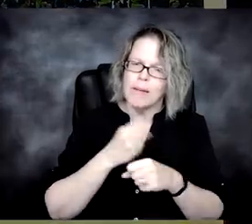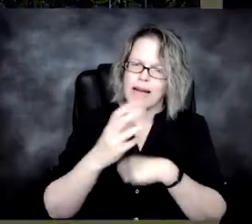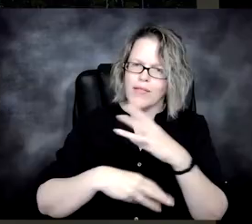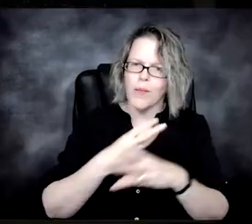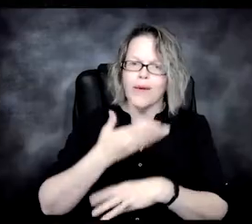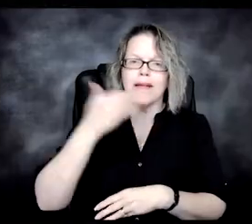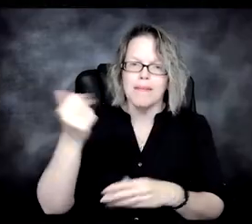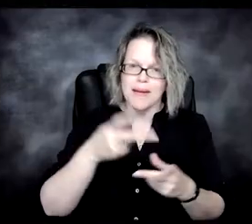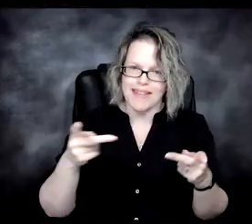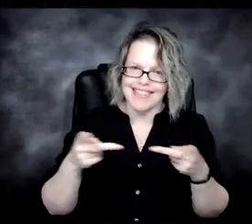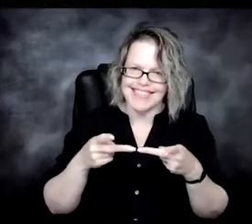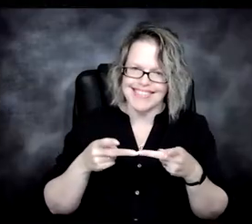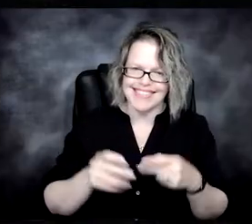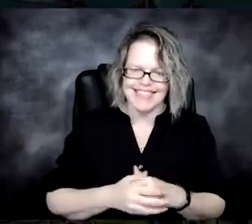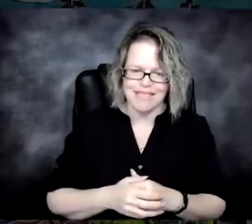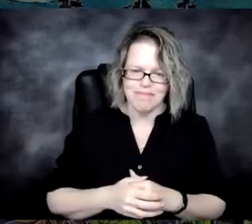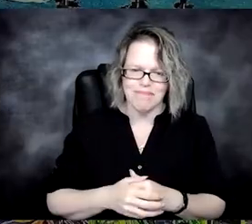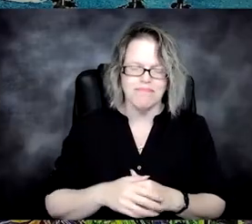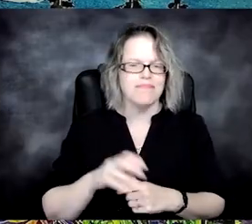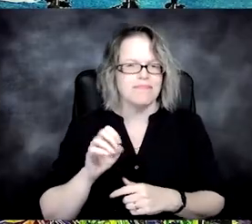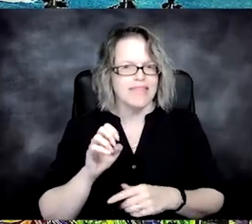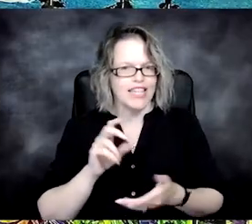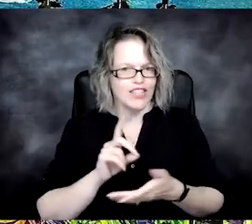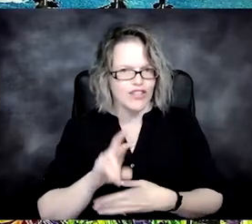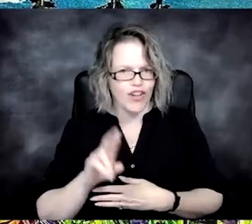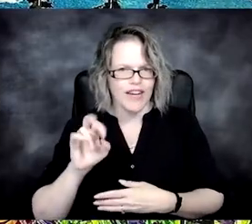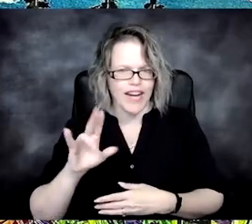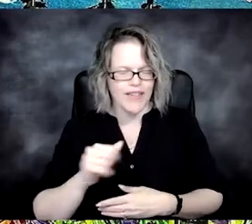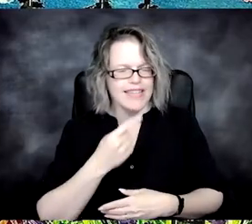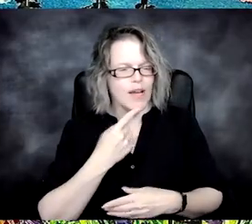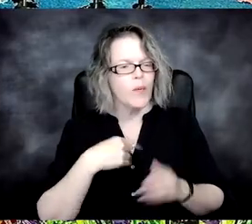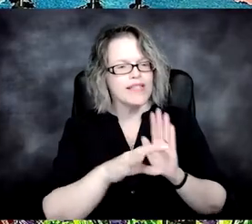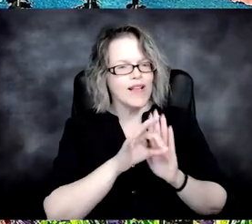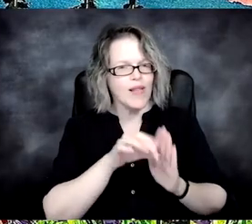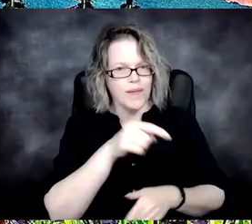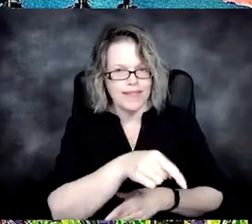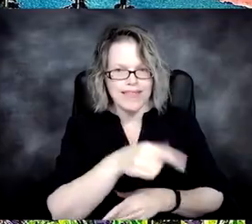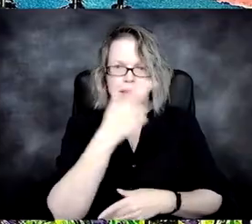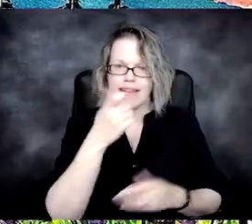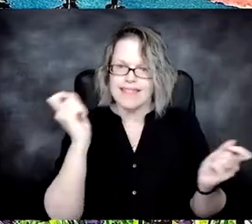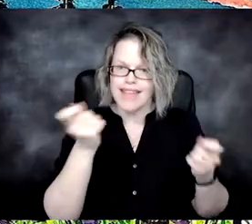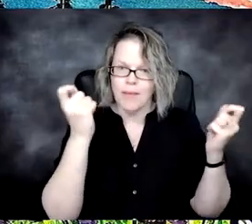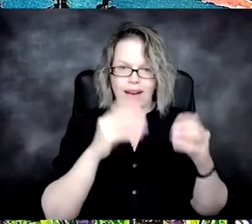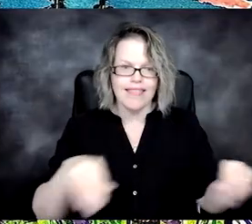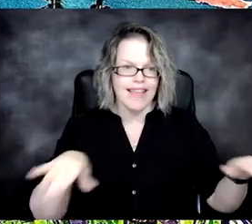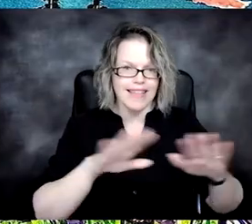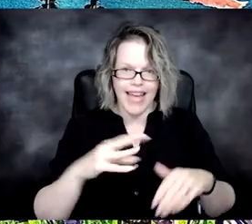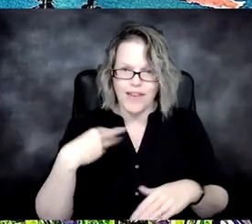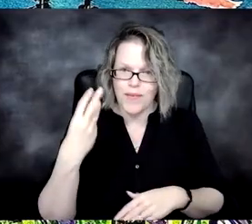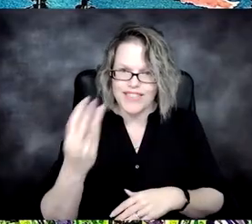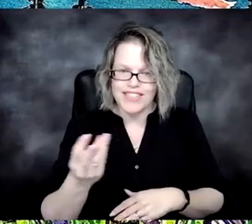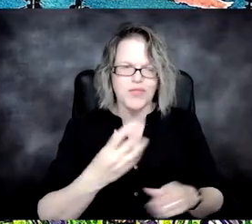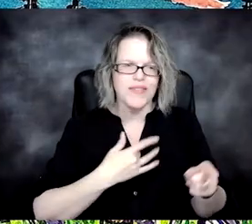place. We selected this art piece for a few reasons. First, it's a celebration of the land of Washington. You